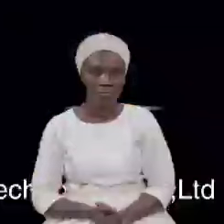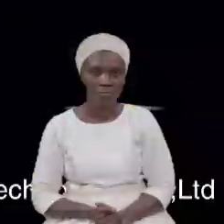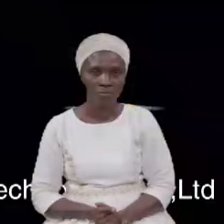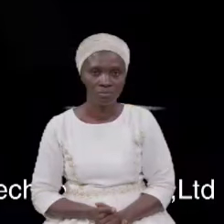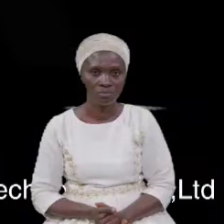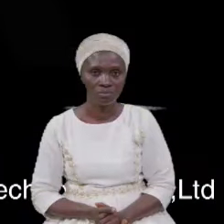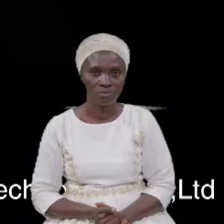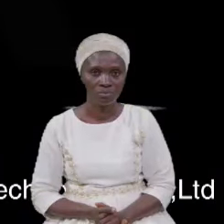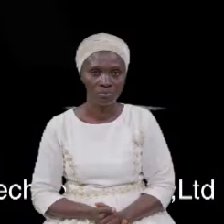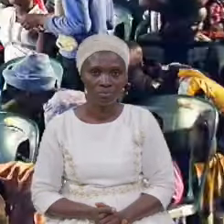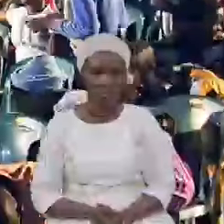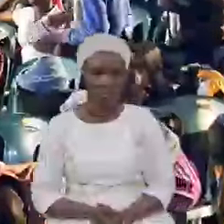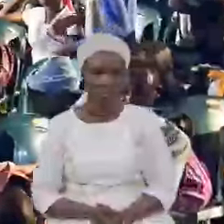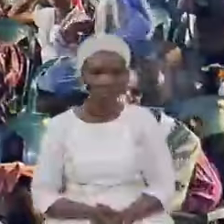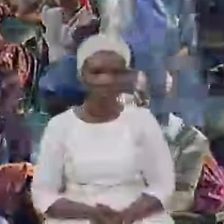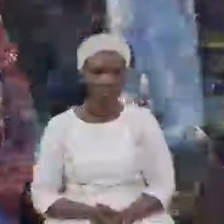Can we have...